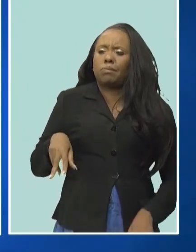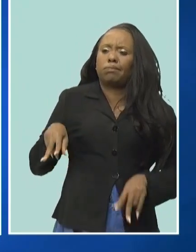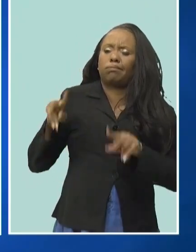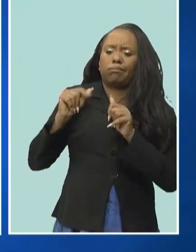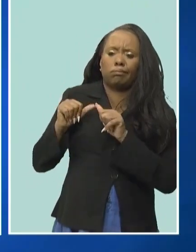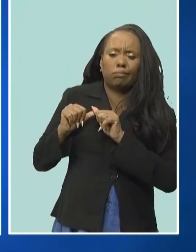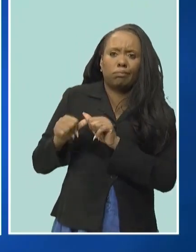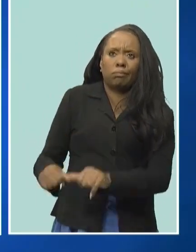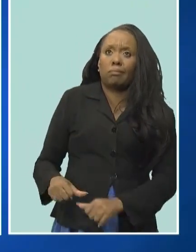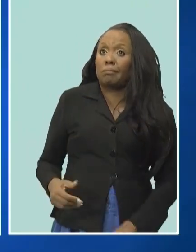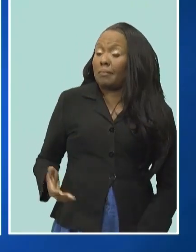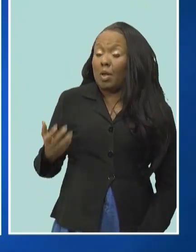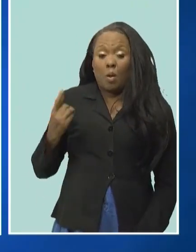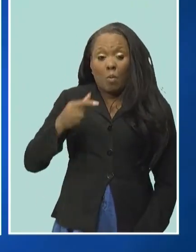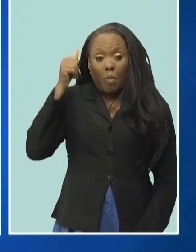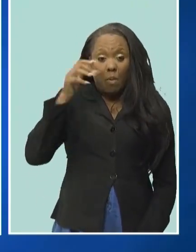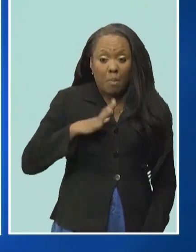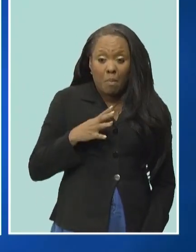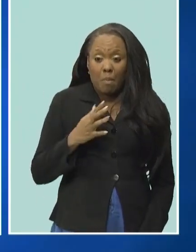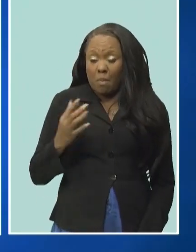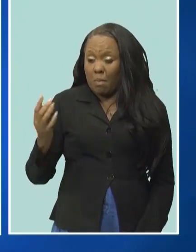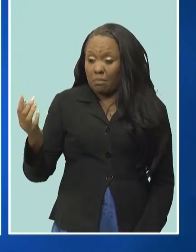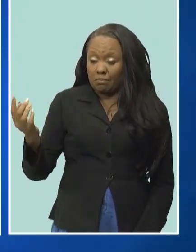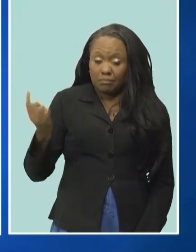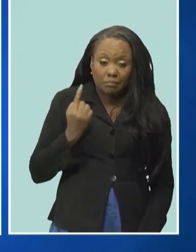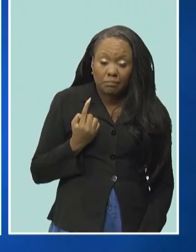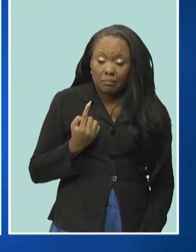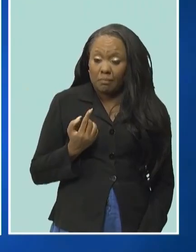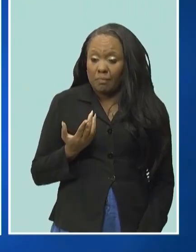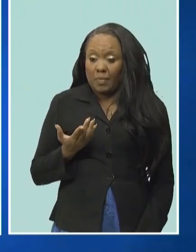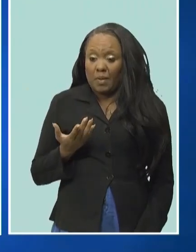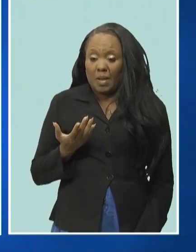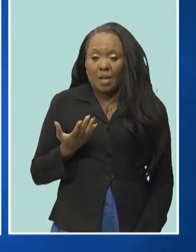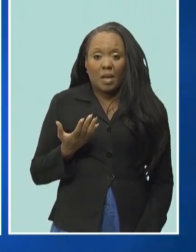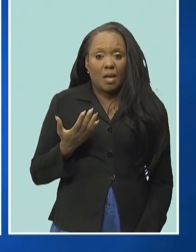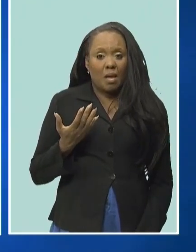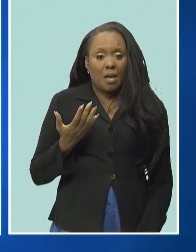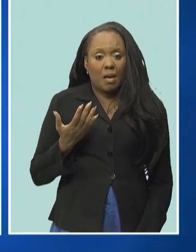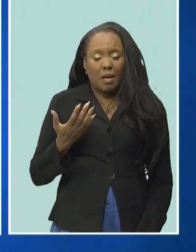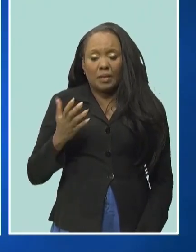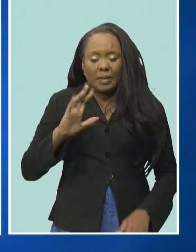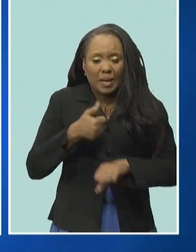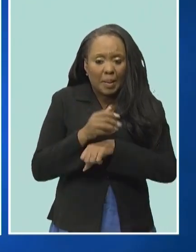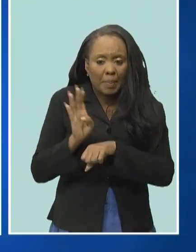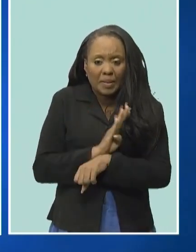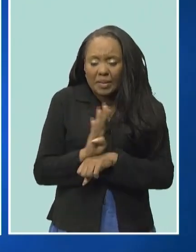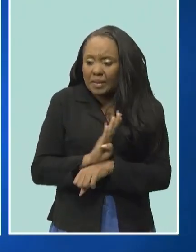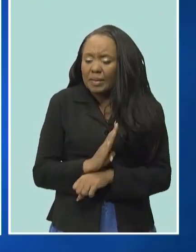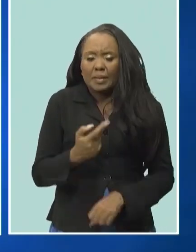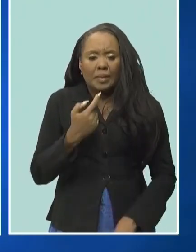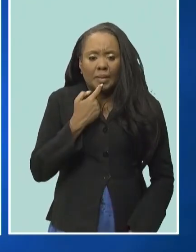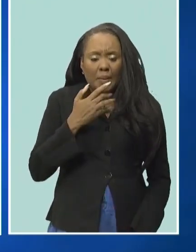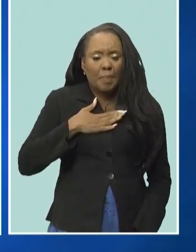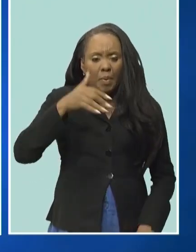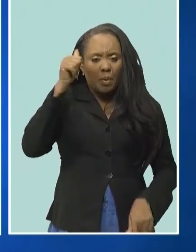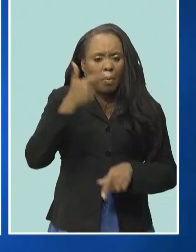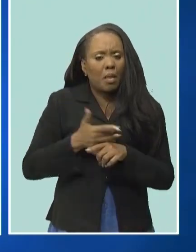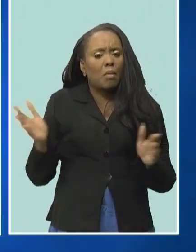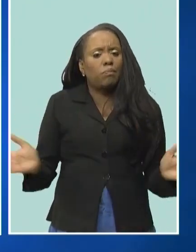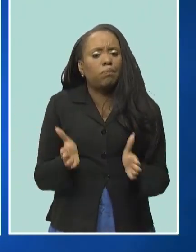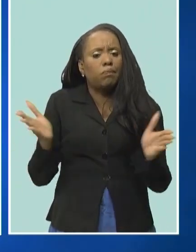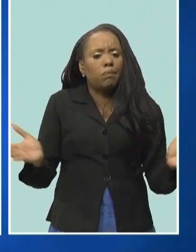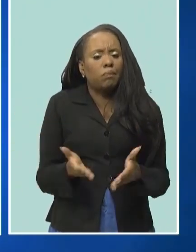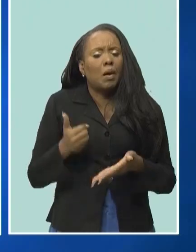with drinks and things. They're 3 years now, like he in business and he got 5 branches. Like he said Rohan is one feel that motivate he when he